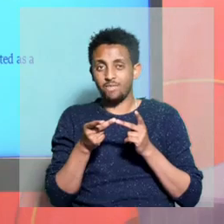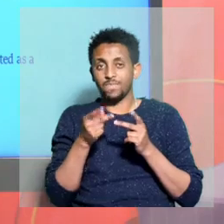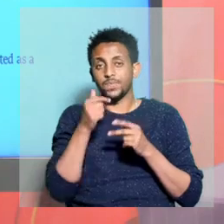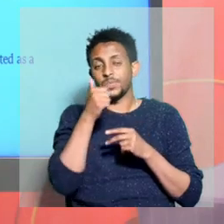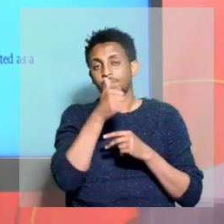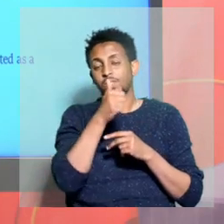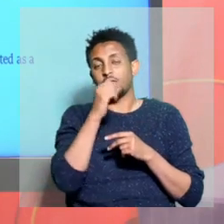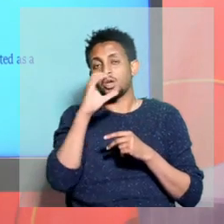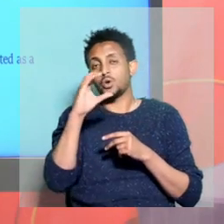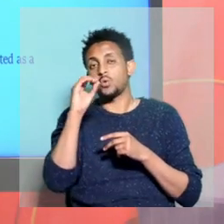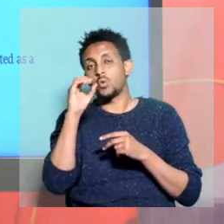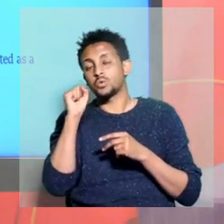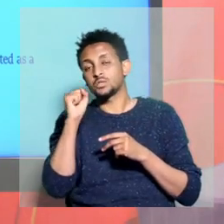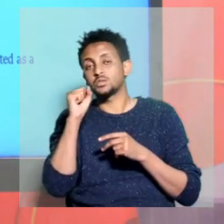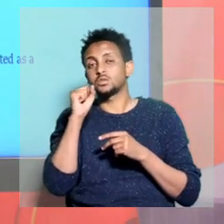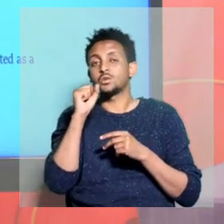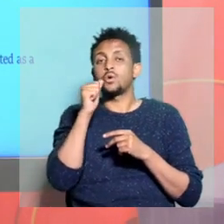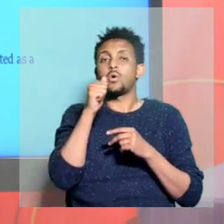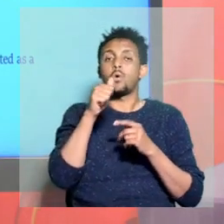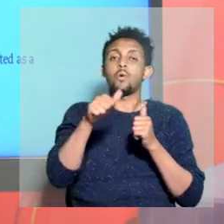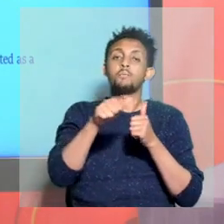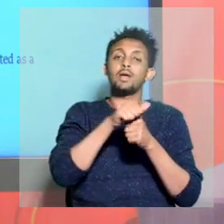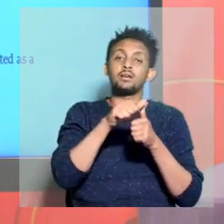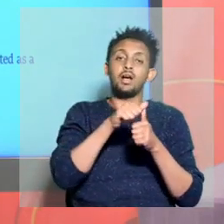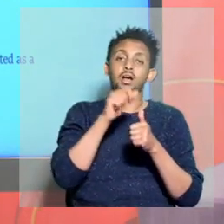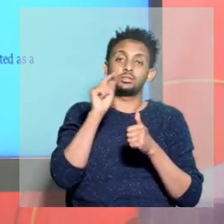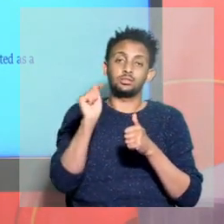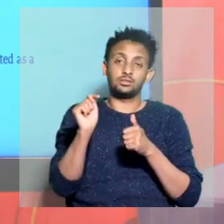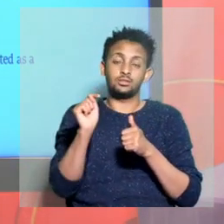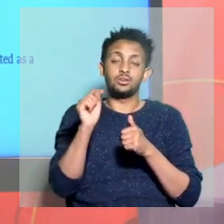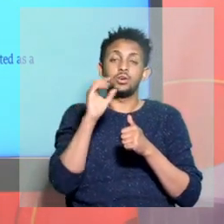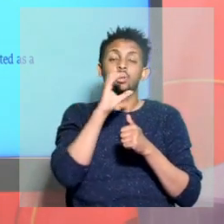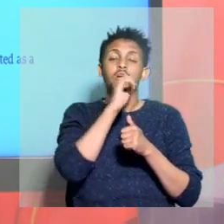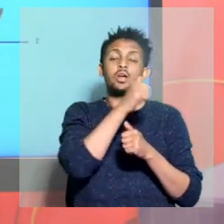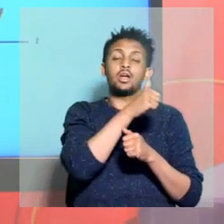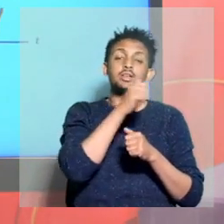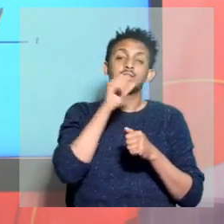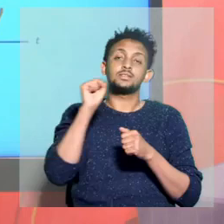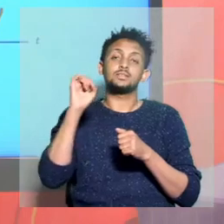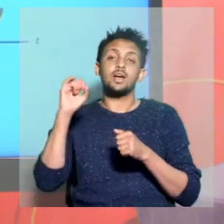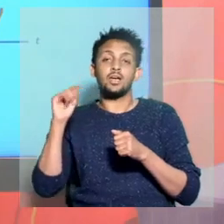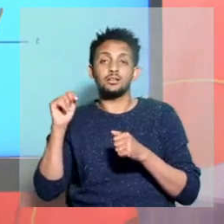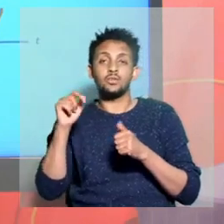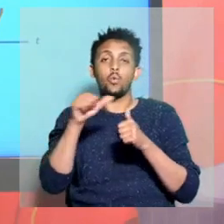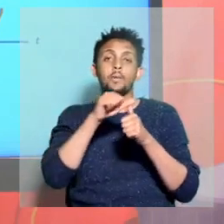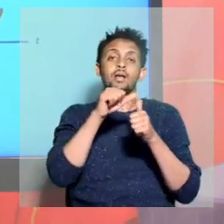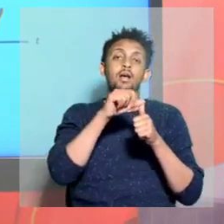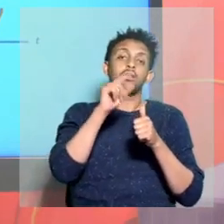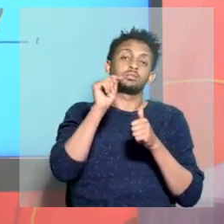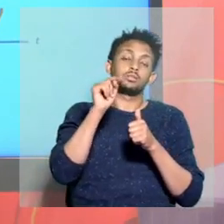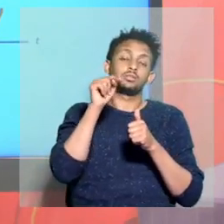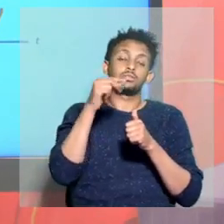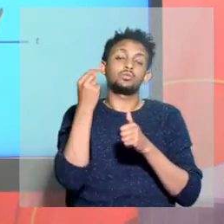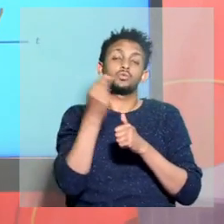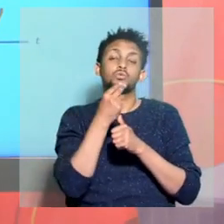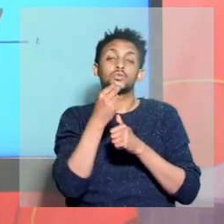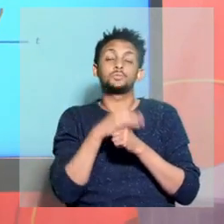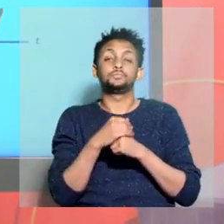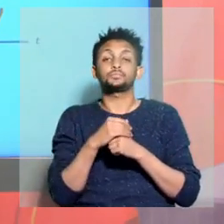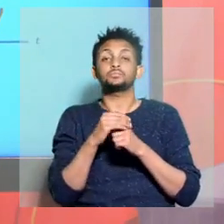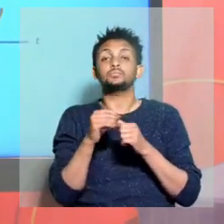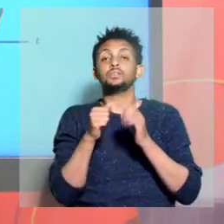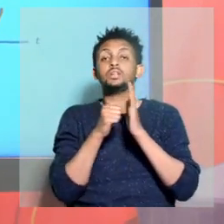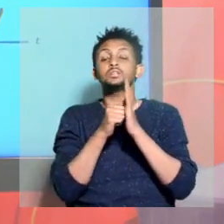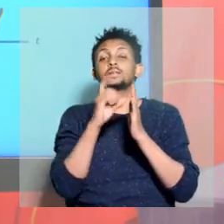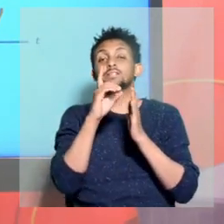a cos omega t or theta, or using a sine omega t. Mathematically, it's possible to use or express